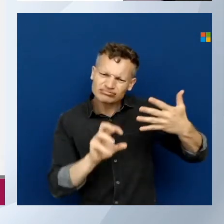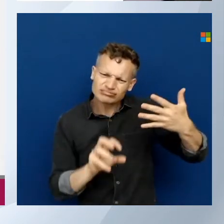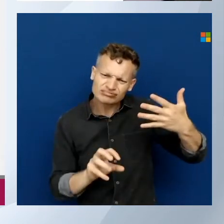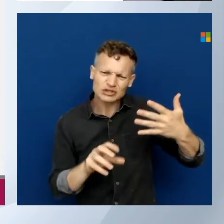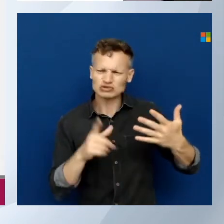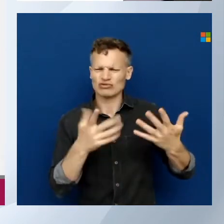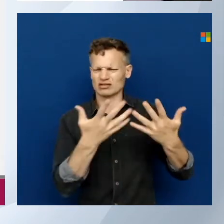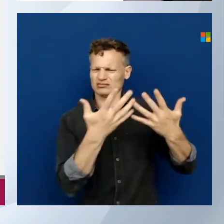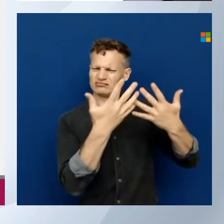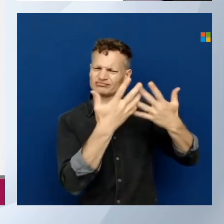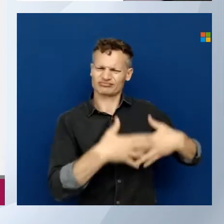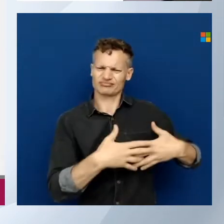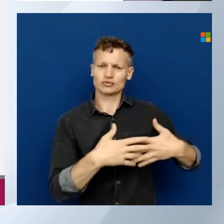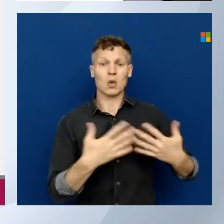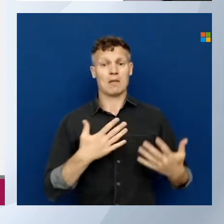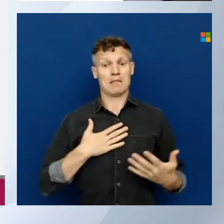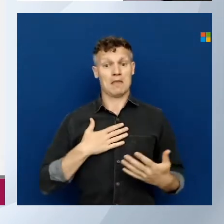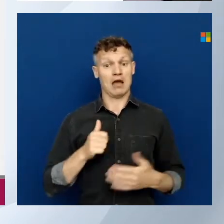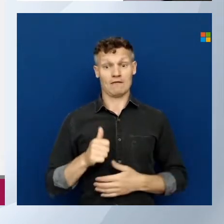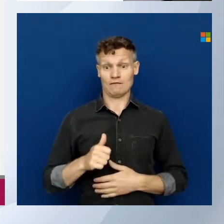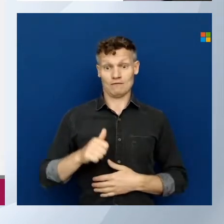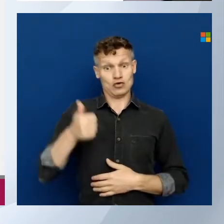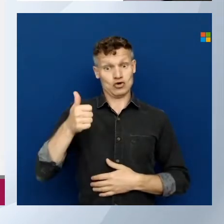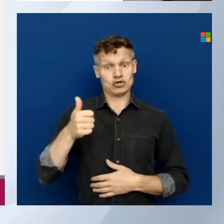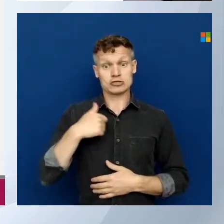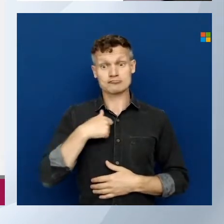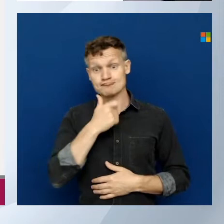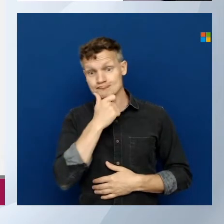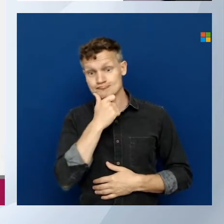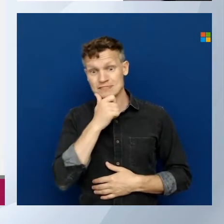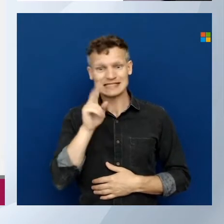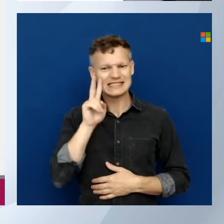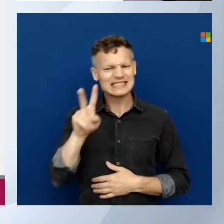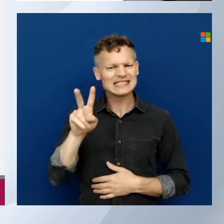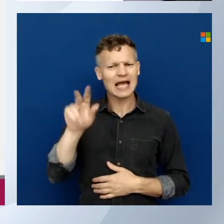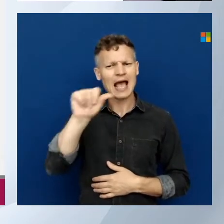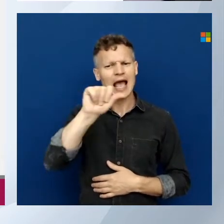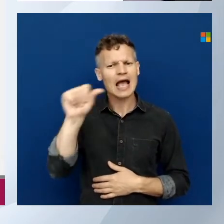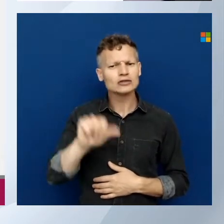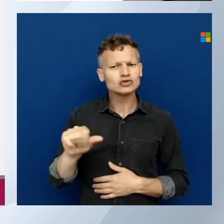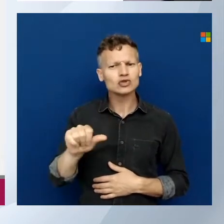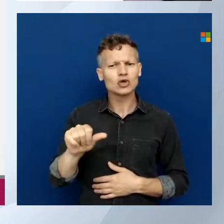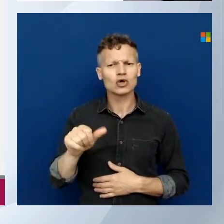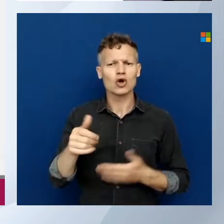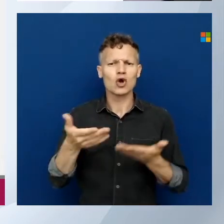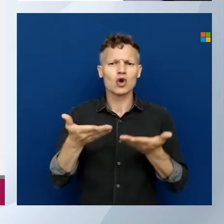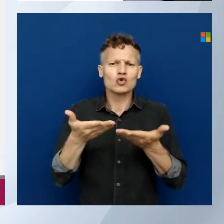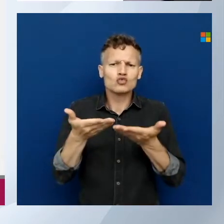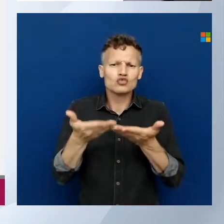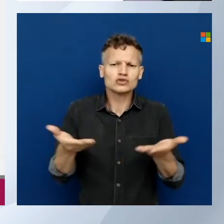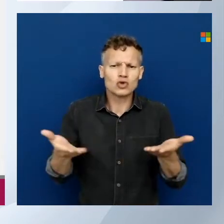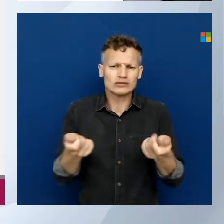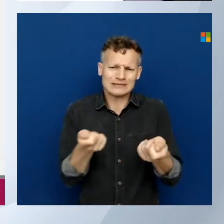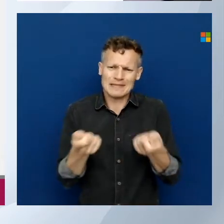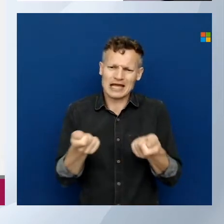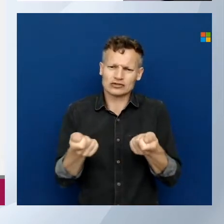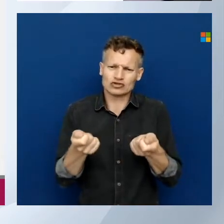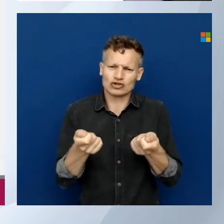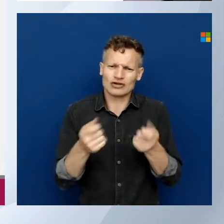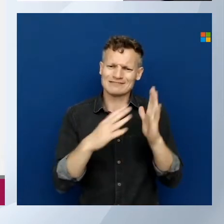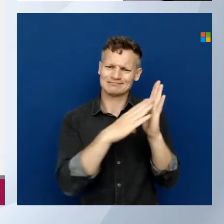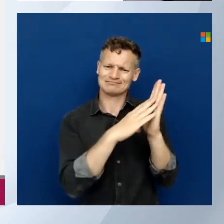to dive into the Azure Resource Manager templates that you can use and that you can create to automate